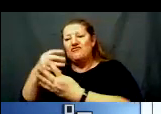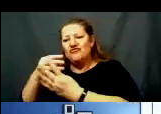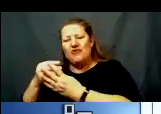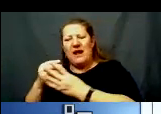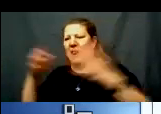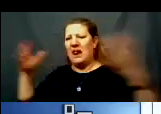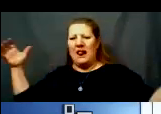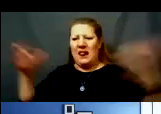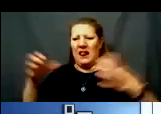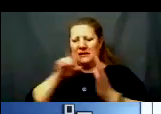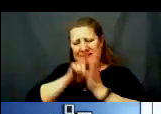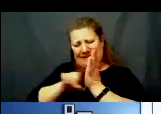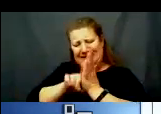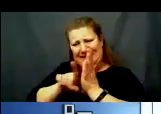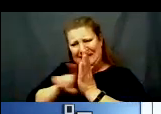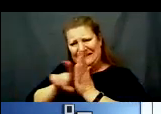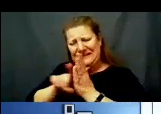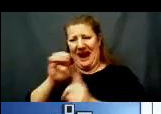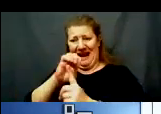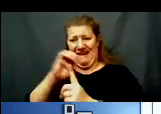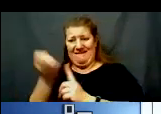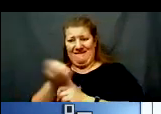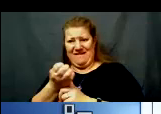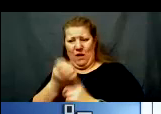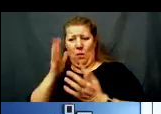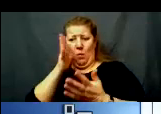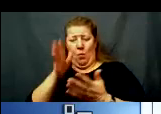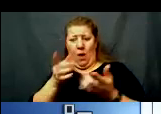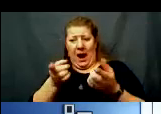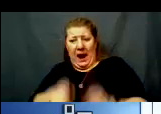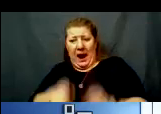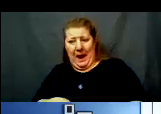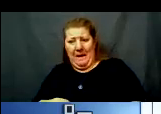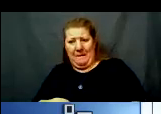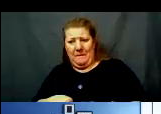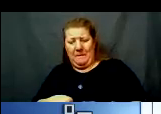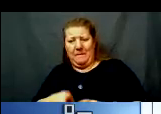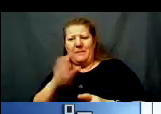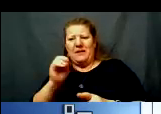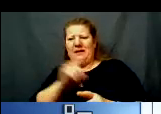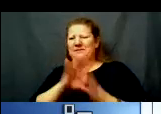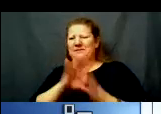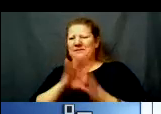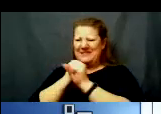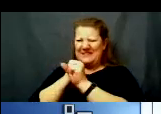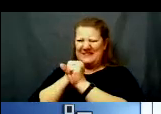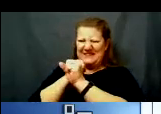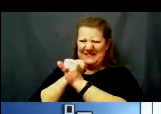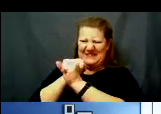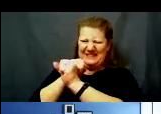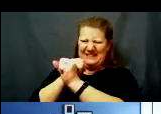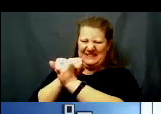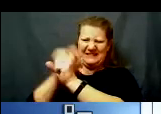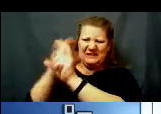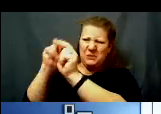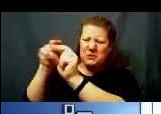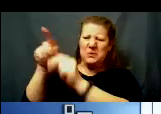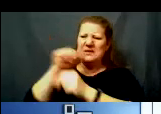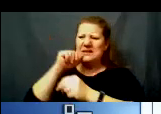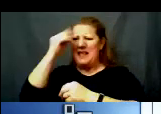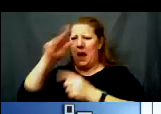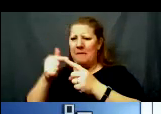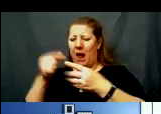at the environmental impact report associated with this project and successfully argued that it didn't take into account all of